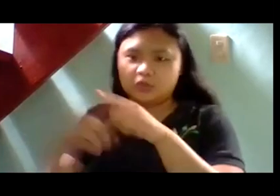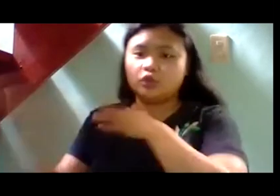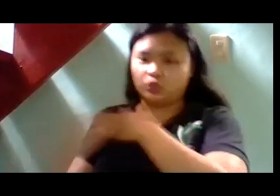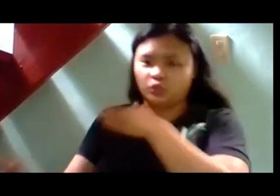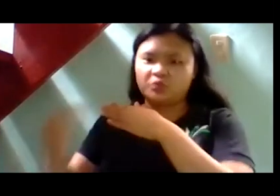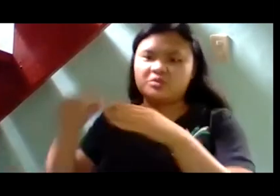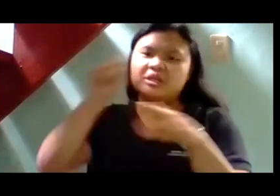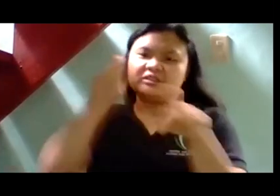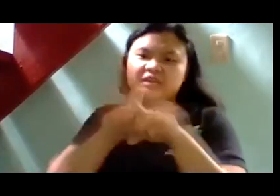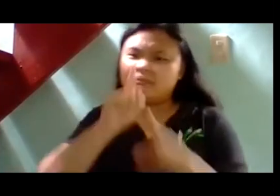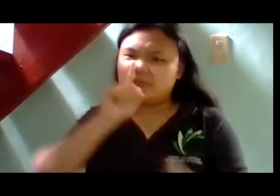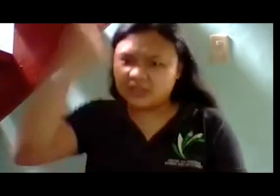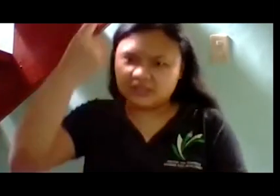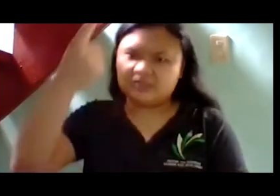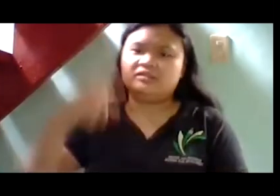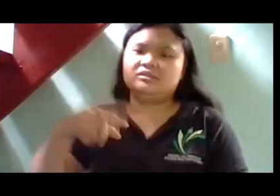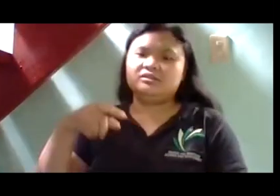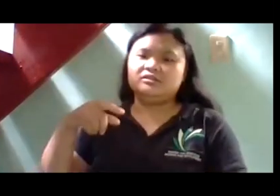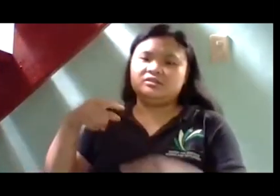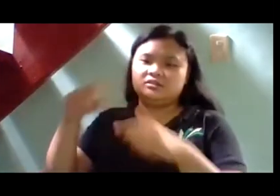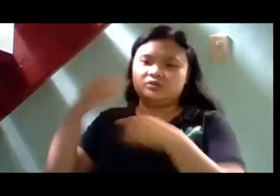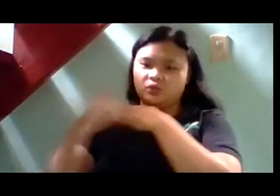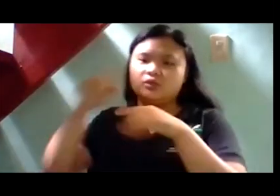I call Kyla my sister.